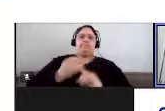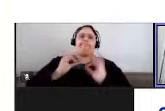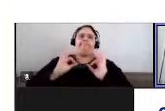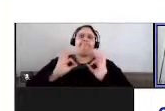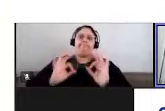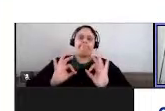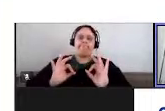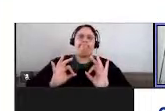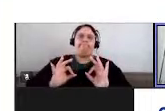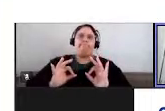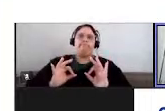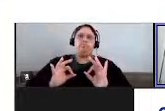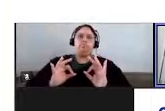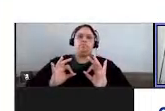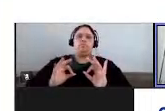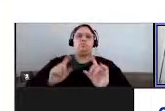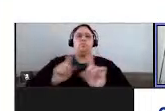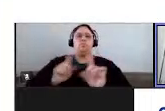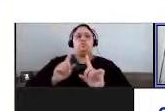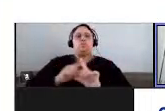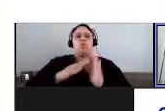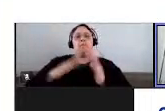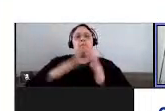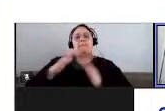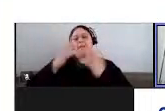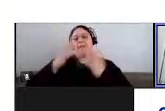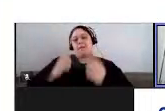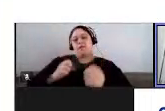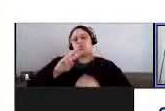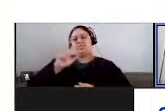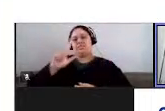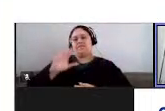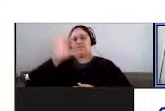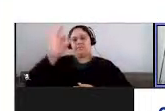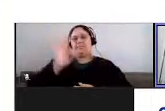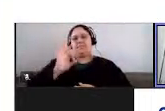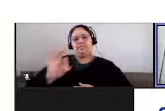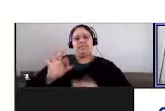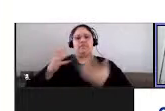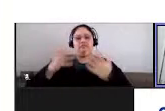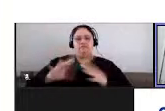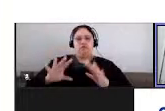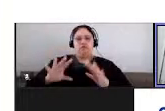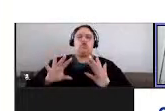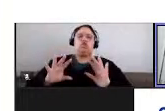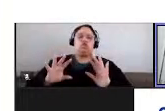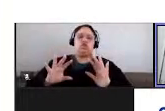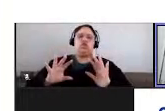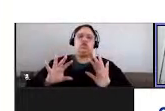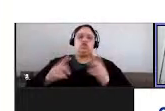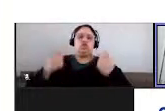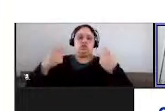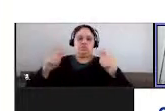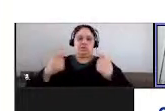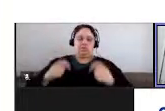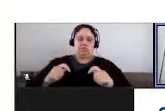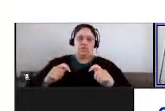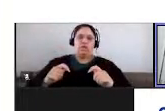achieved. Of the main budget, 27% was